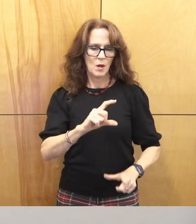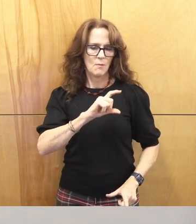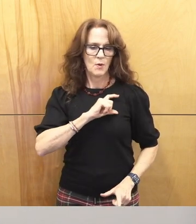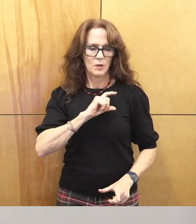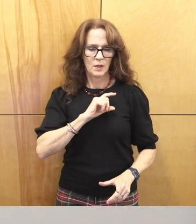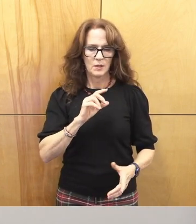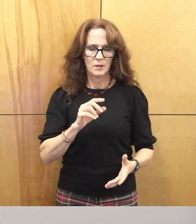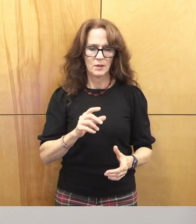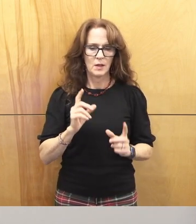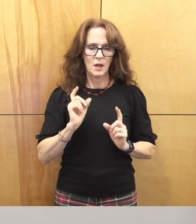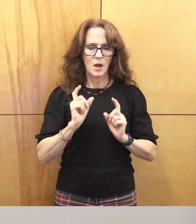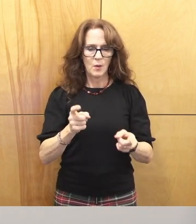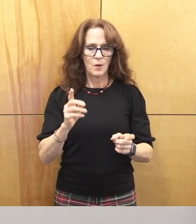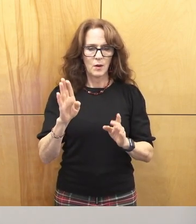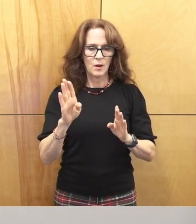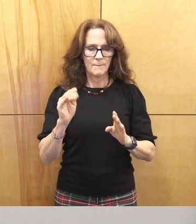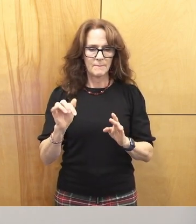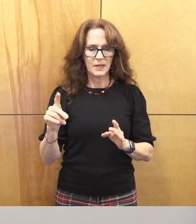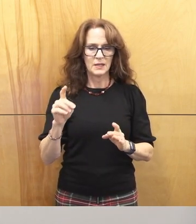read award bid number